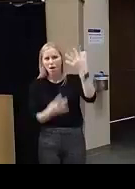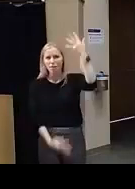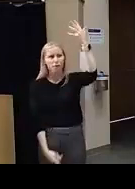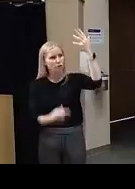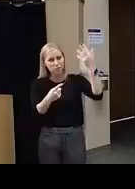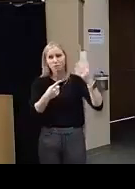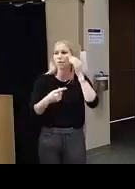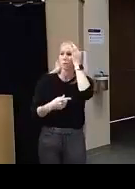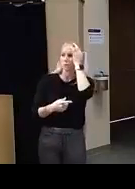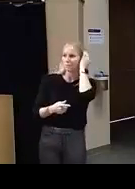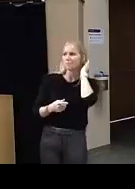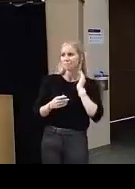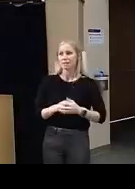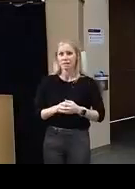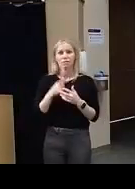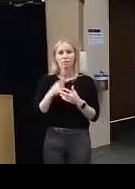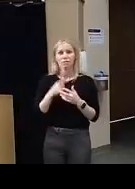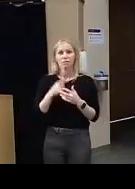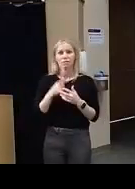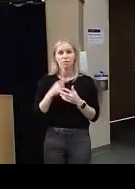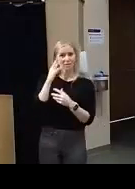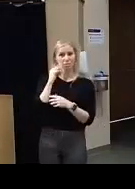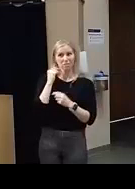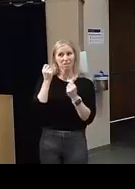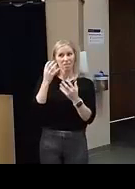that, certainly since the 80s.